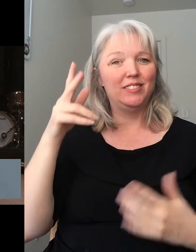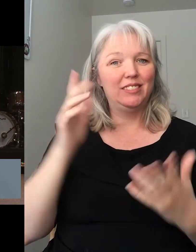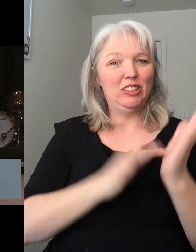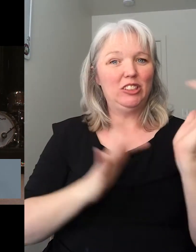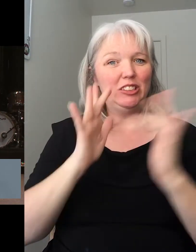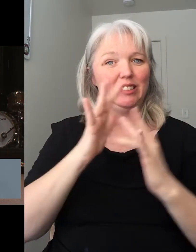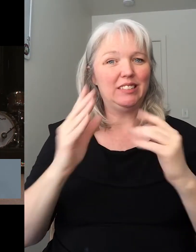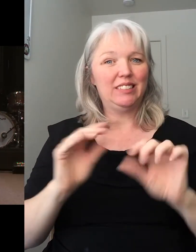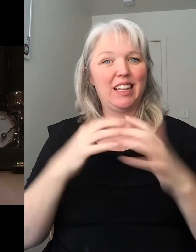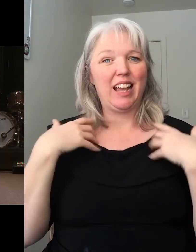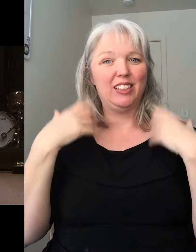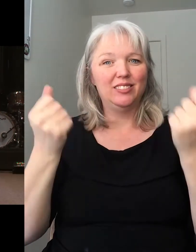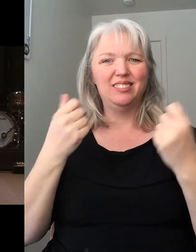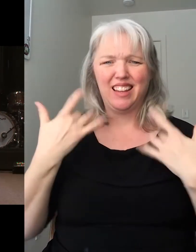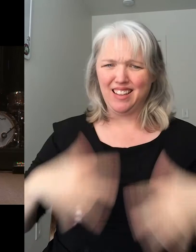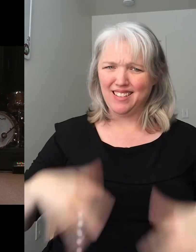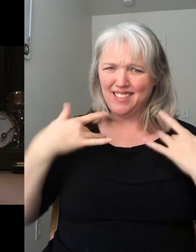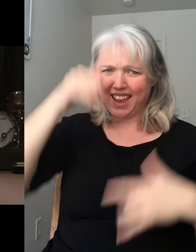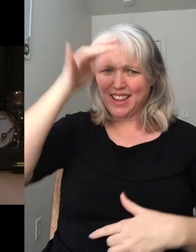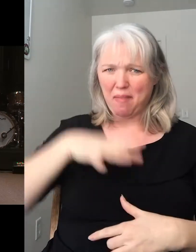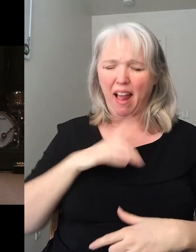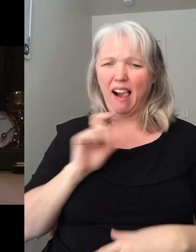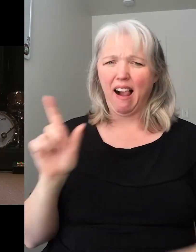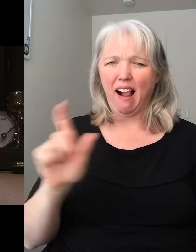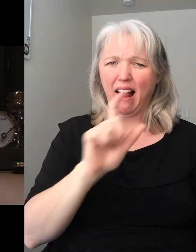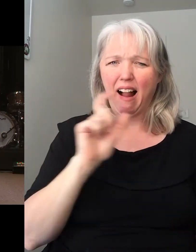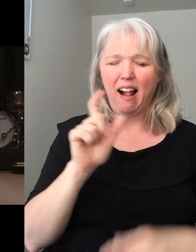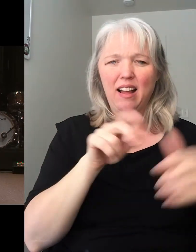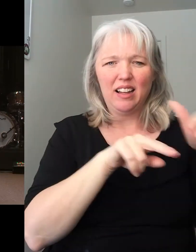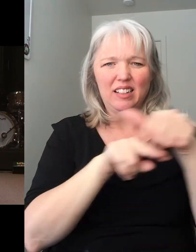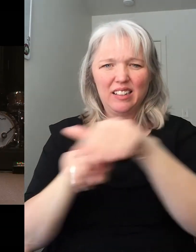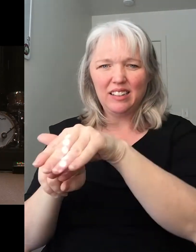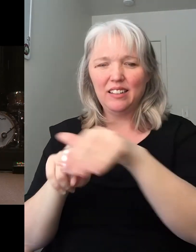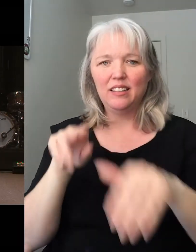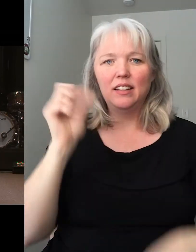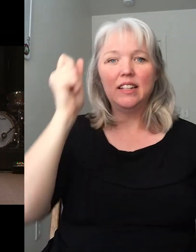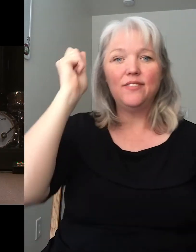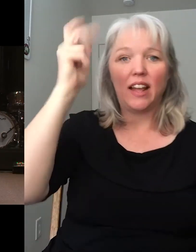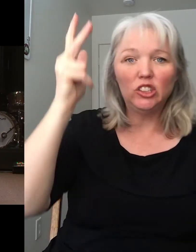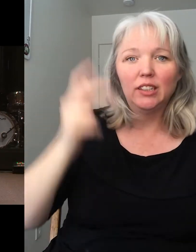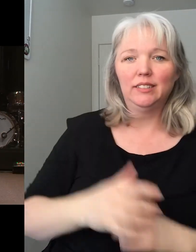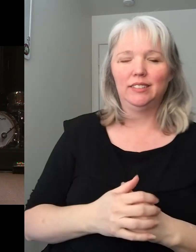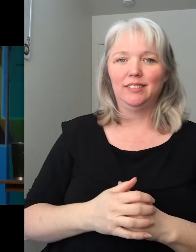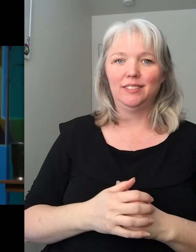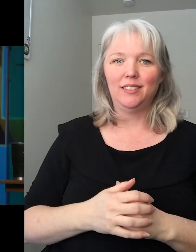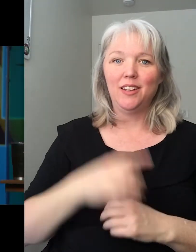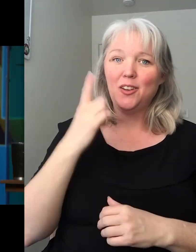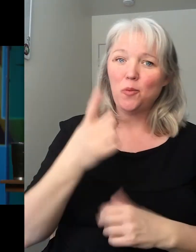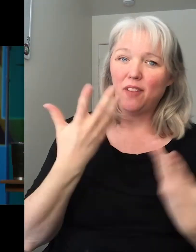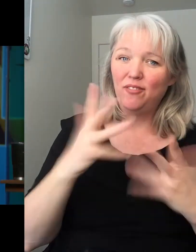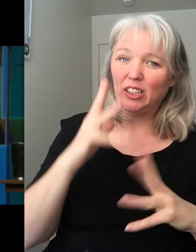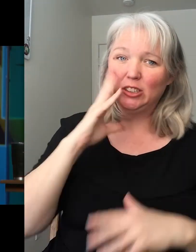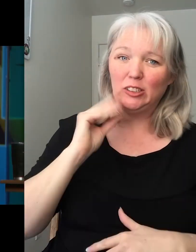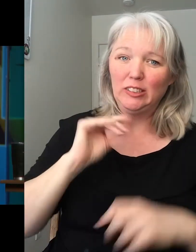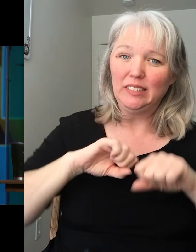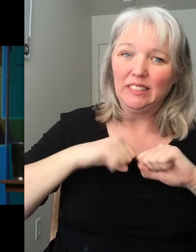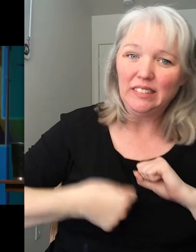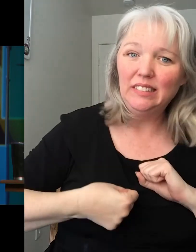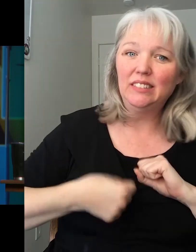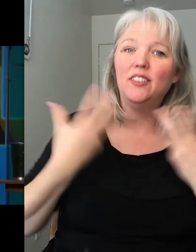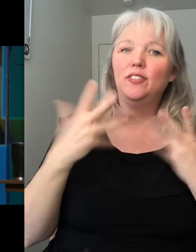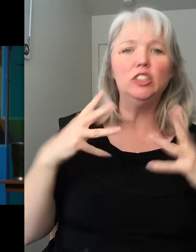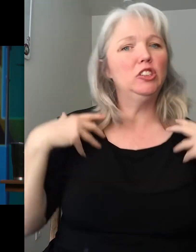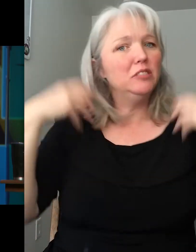into an evangelist. You wait, you got this? Naked man running through the tombs. Evangelist. One who's been